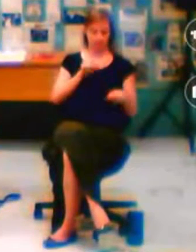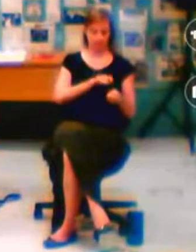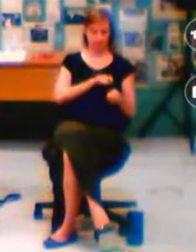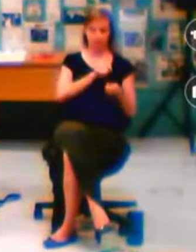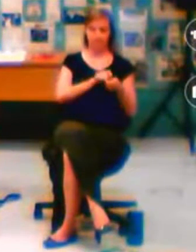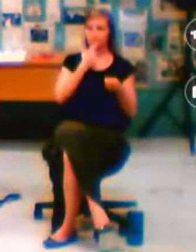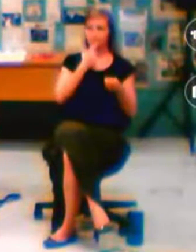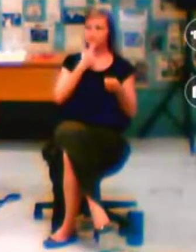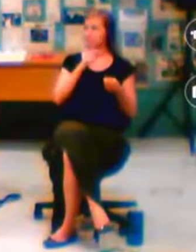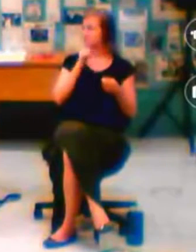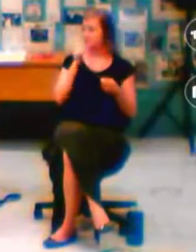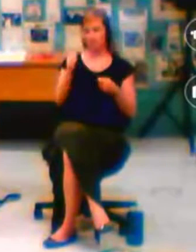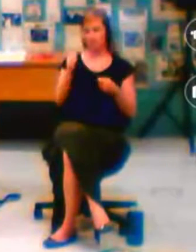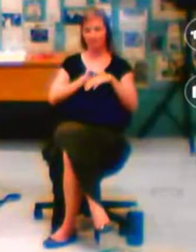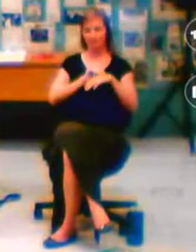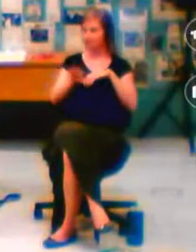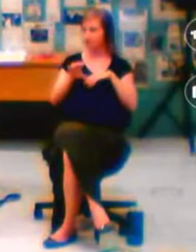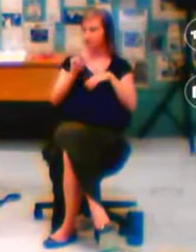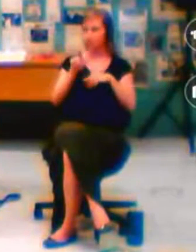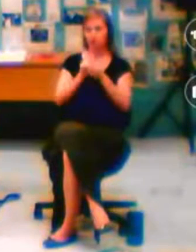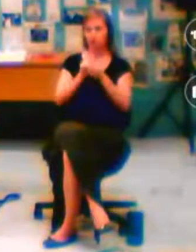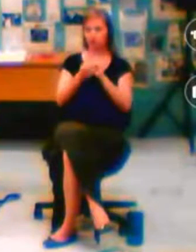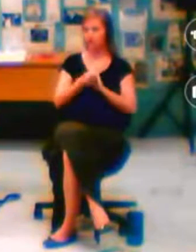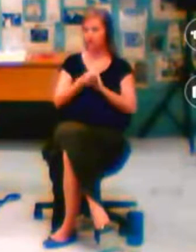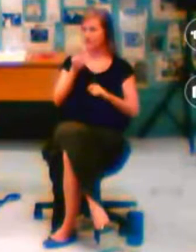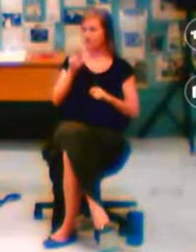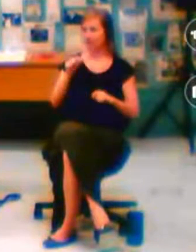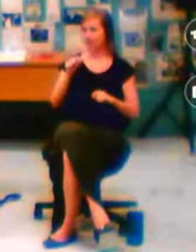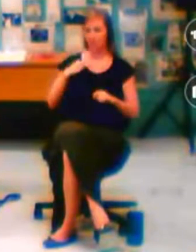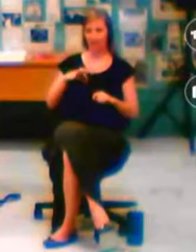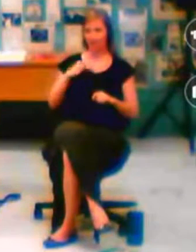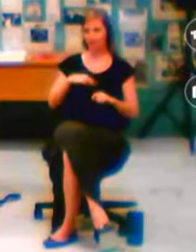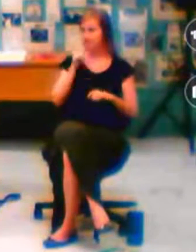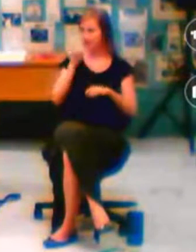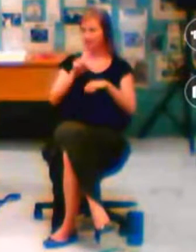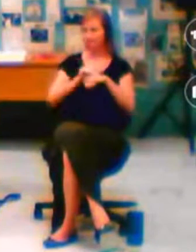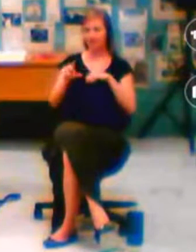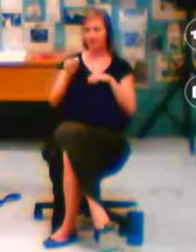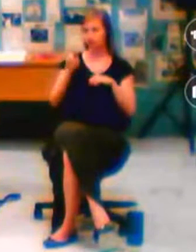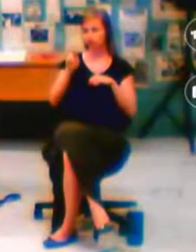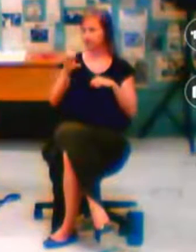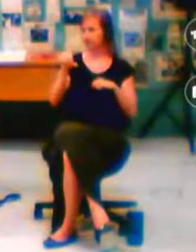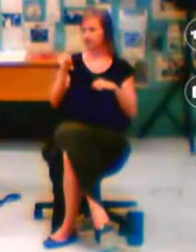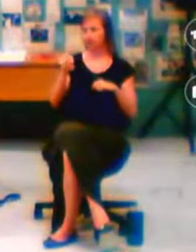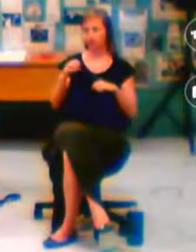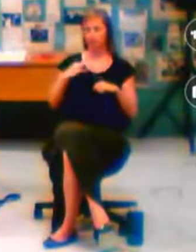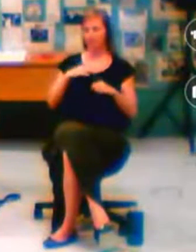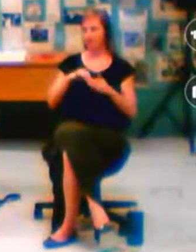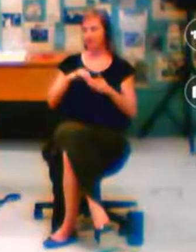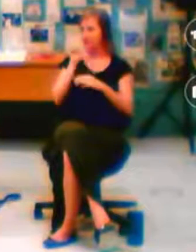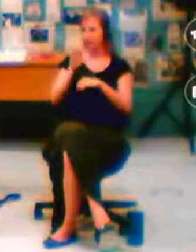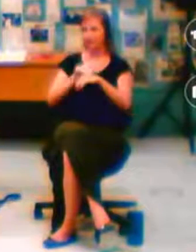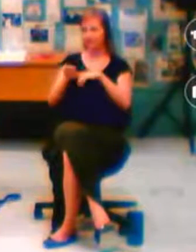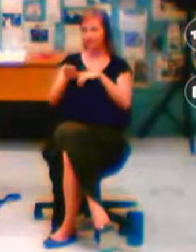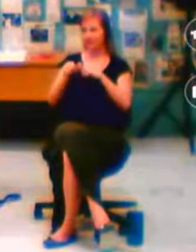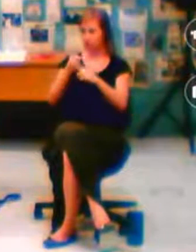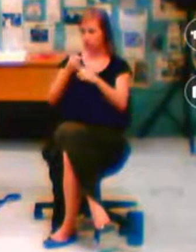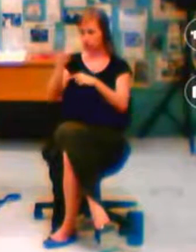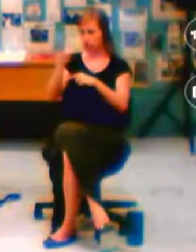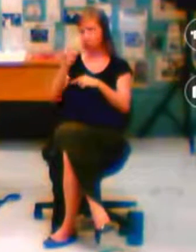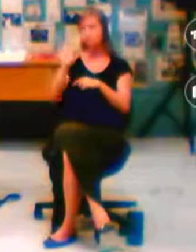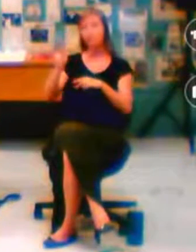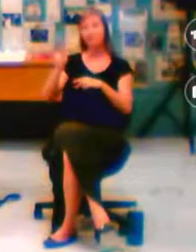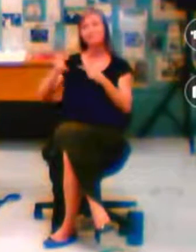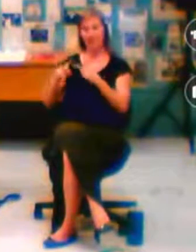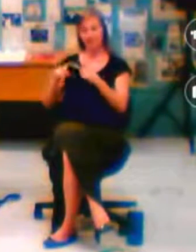and Colorado Care only picks up a small piece of that's left over the TRICARE doesn't pay. So what's your percentage? So the amendment actually specifies